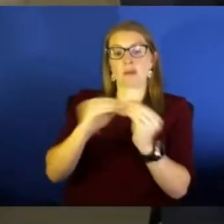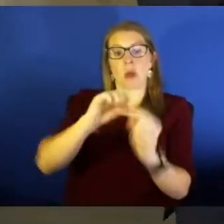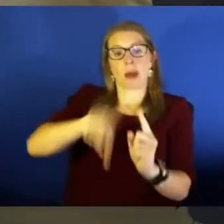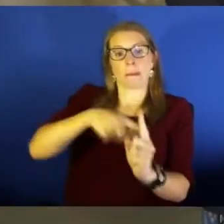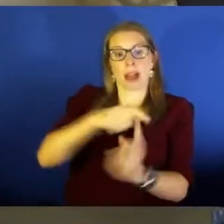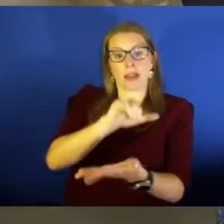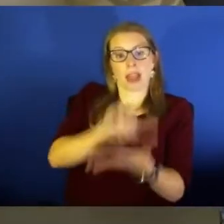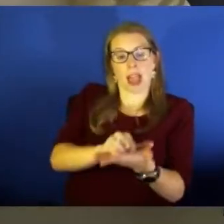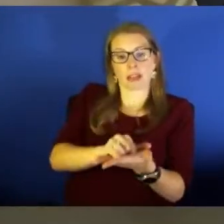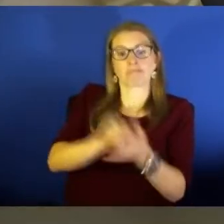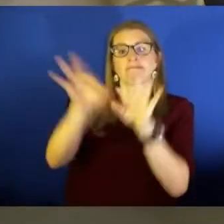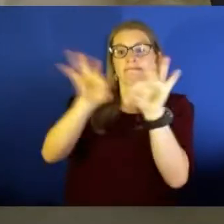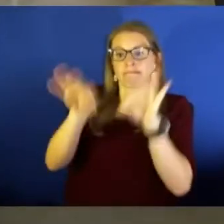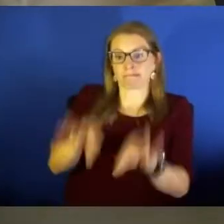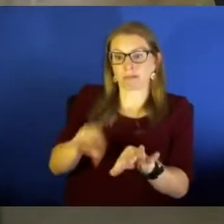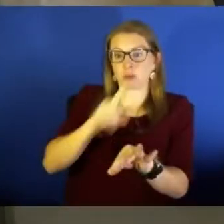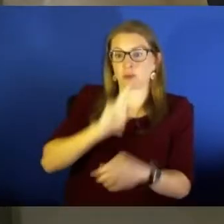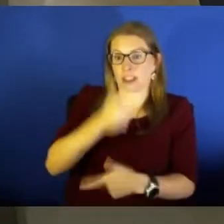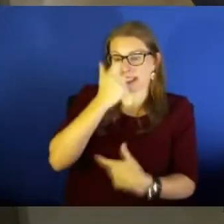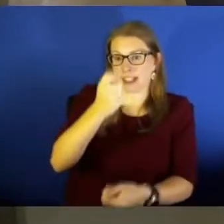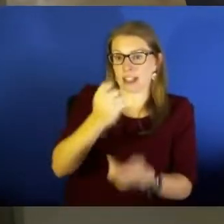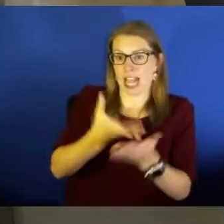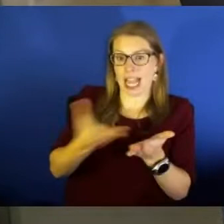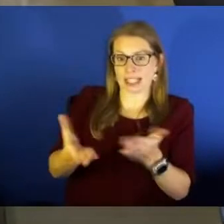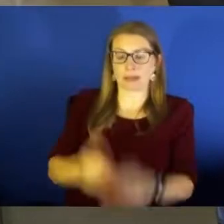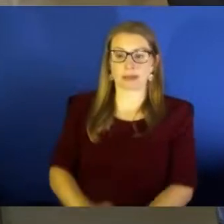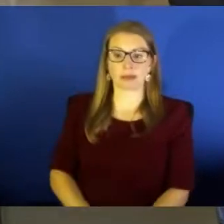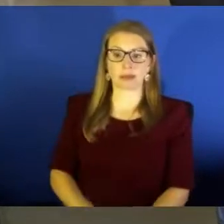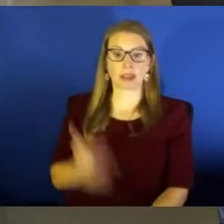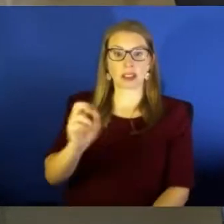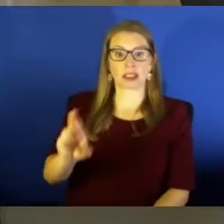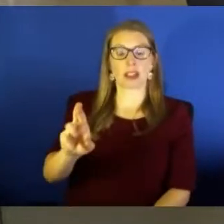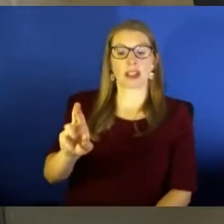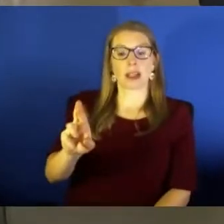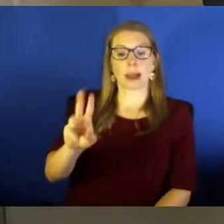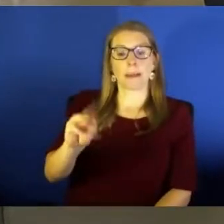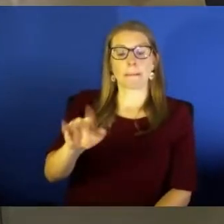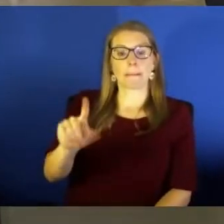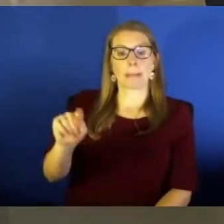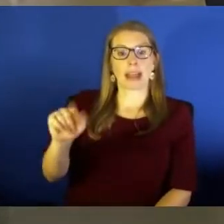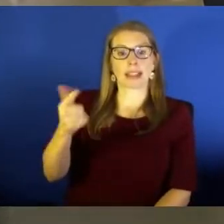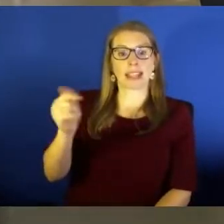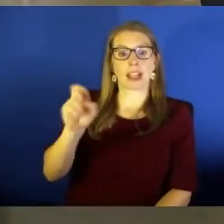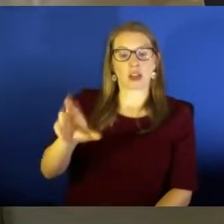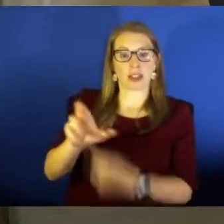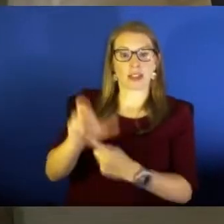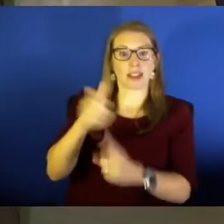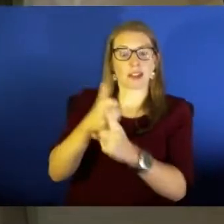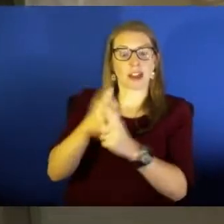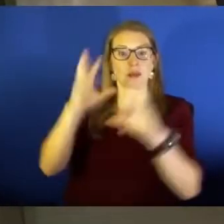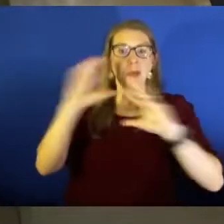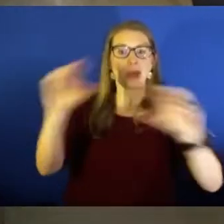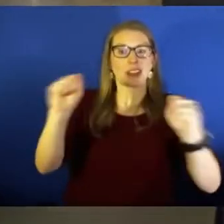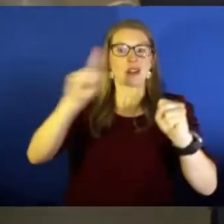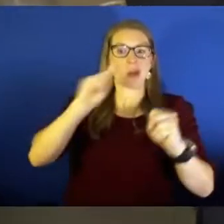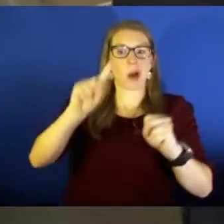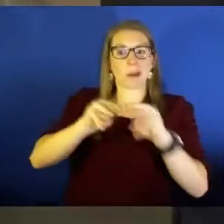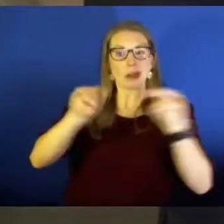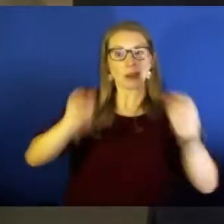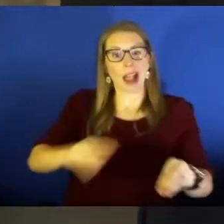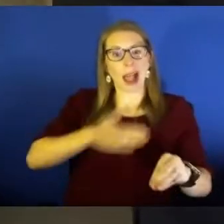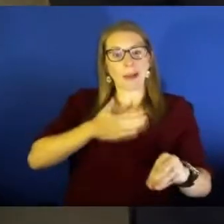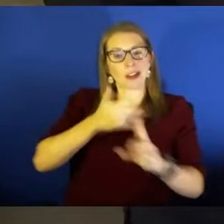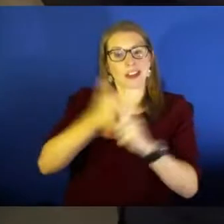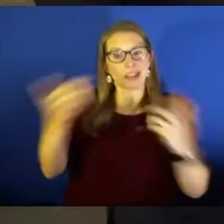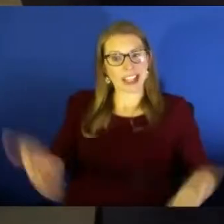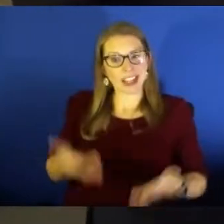some of these really interesting items is Dr. Matt Naylor. He is the president of the museum. How are you today? Terrific. Good to have you. Gosh, I